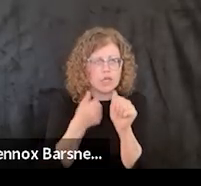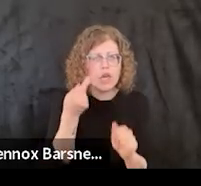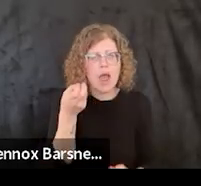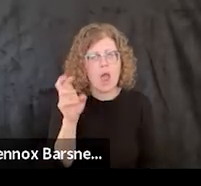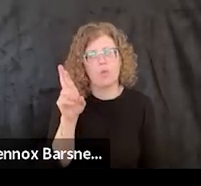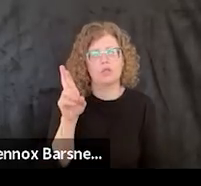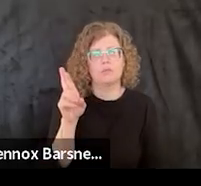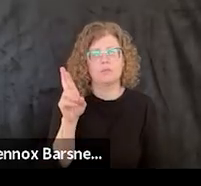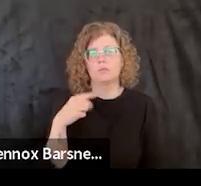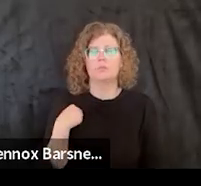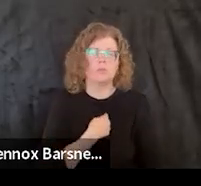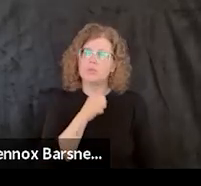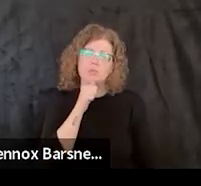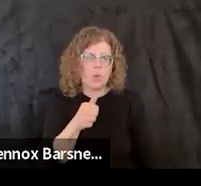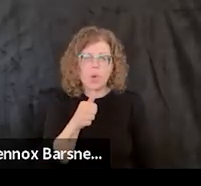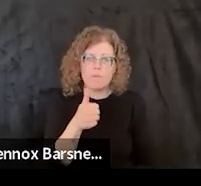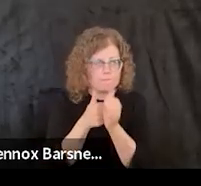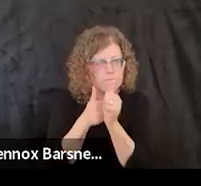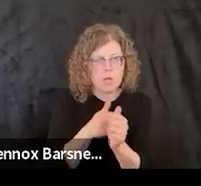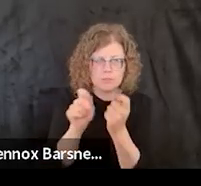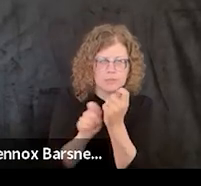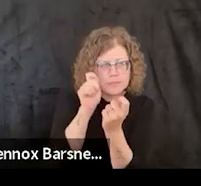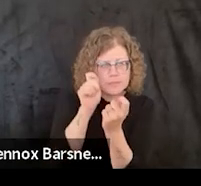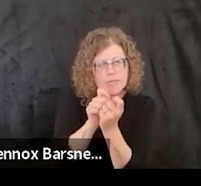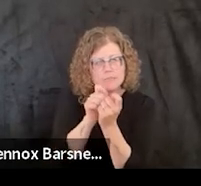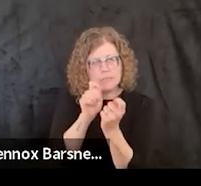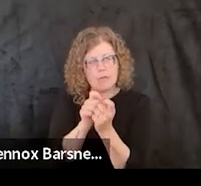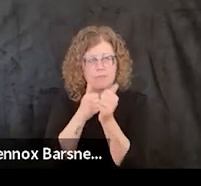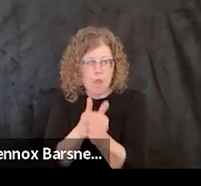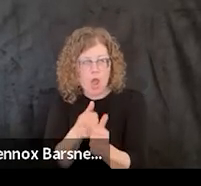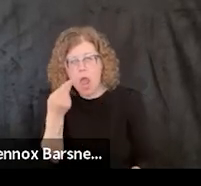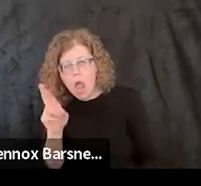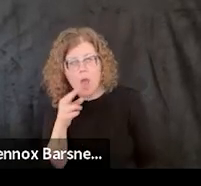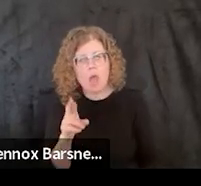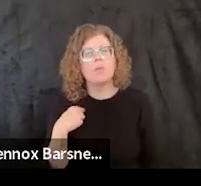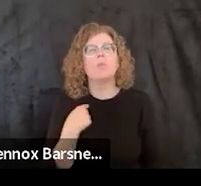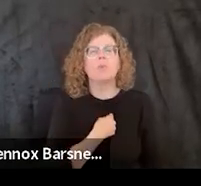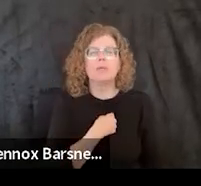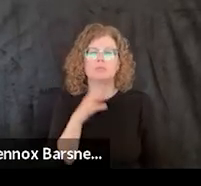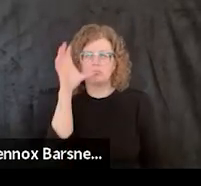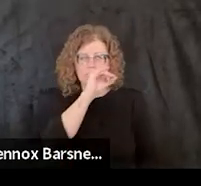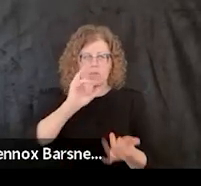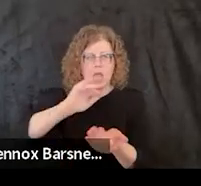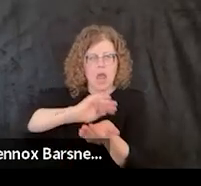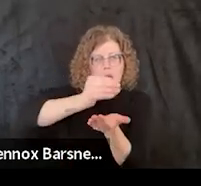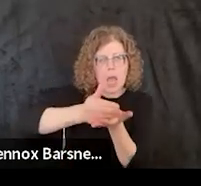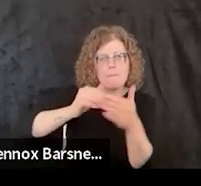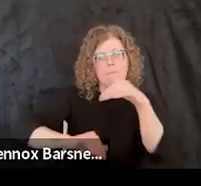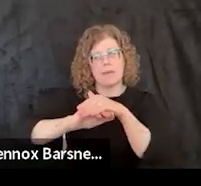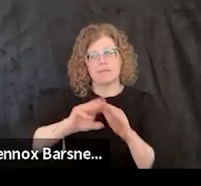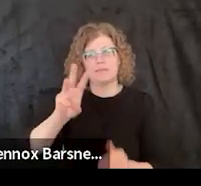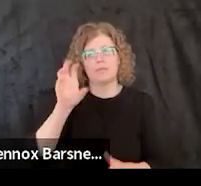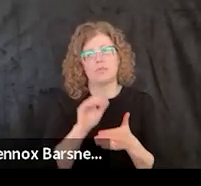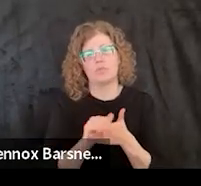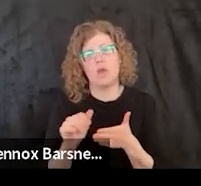and context. We expect rates to be fair and equitable for the person and service provided. And finally, the total